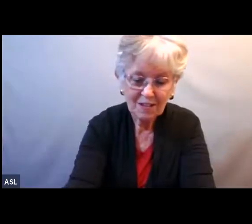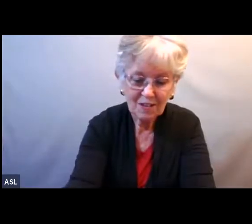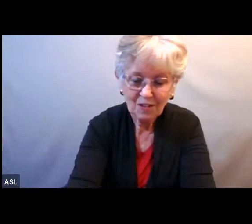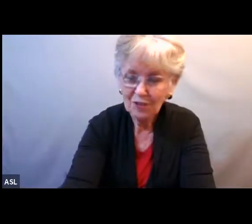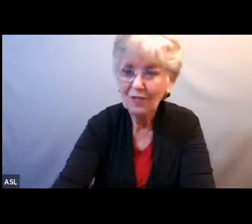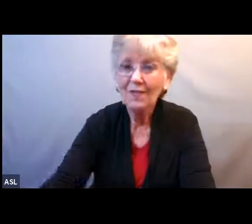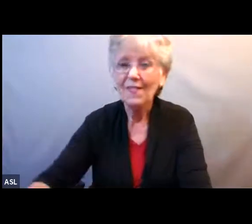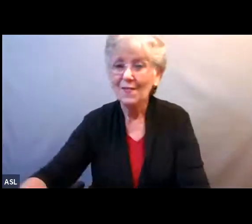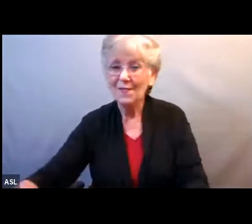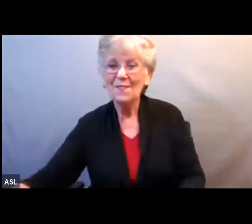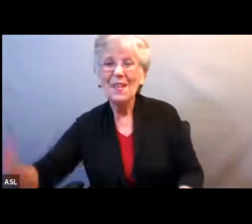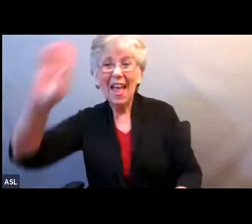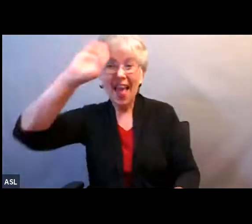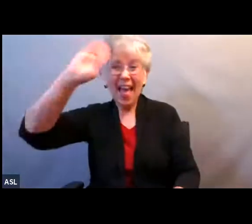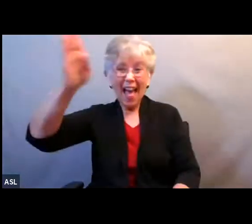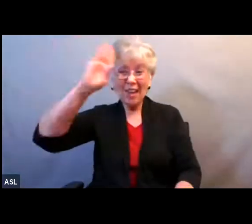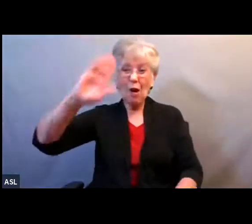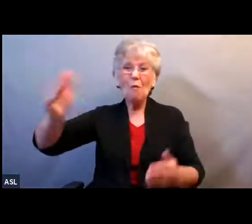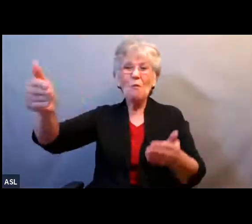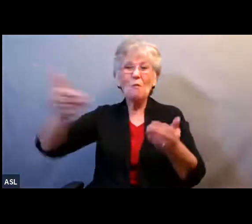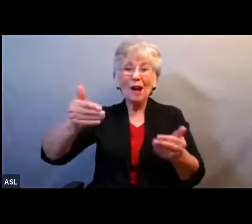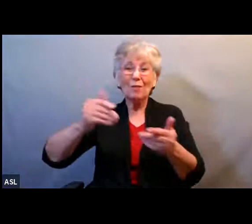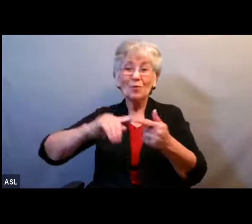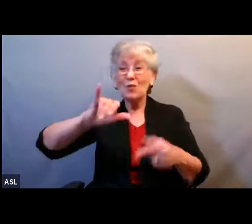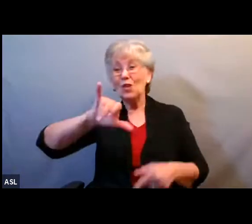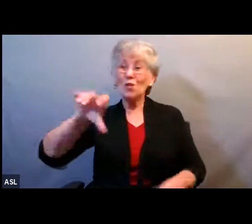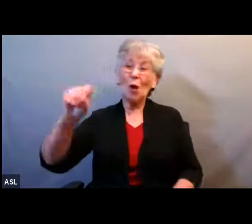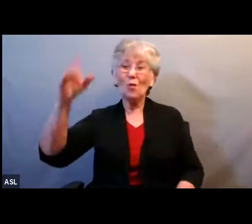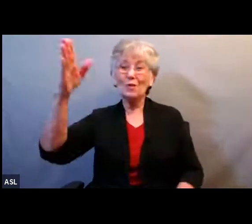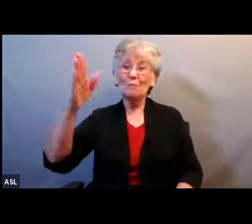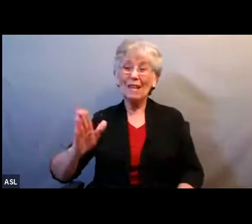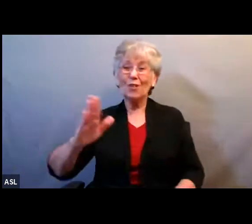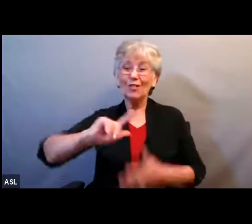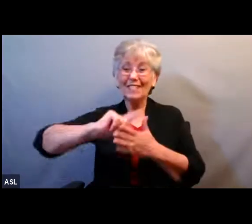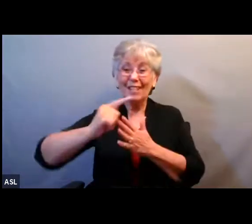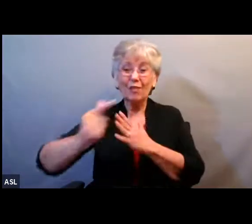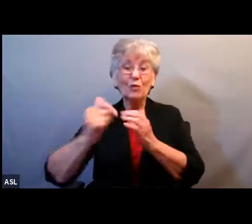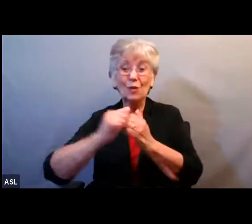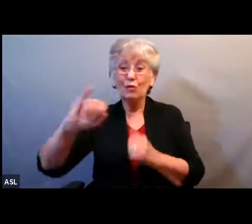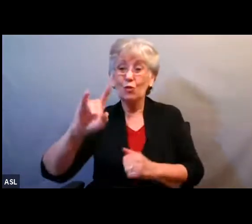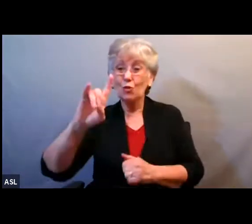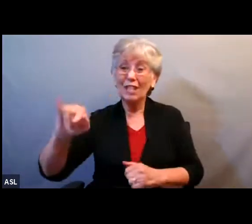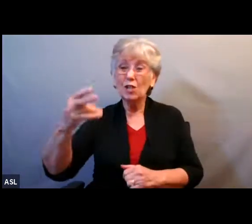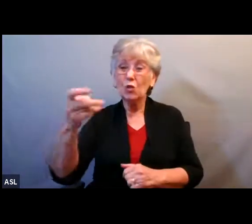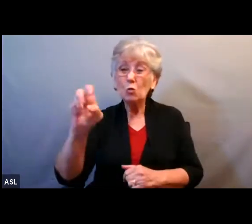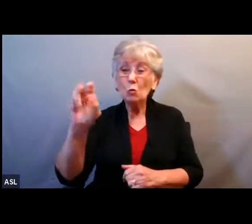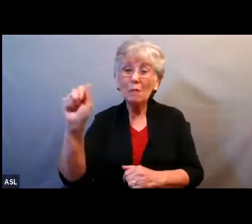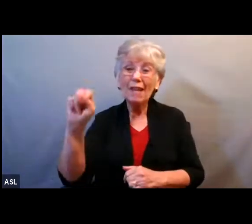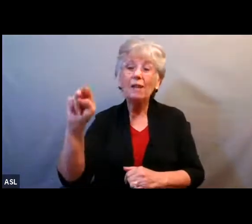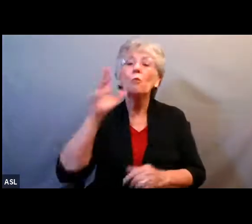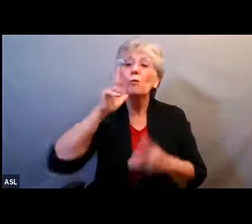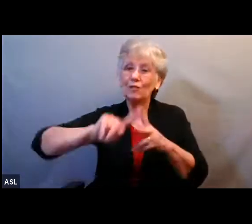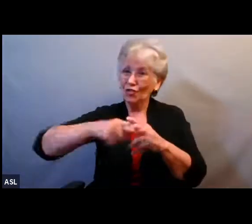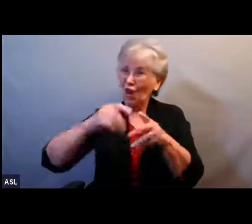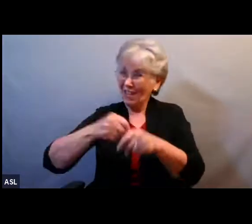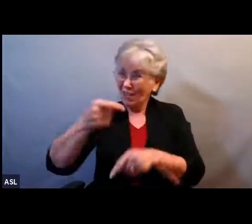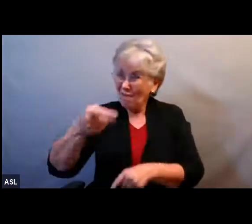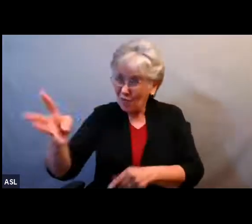everyone, welcome to the Yo Speaker series with Judy Heumann. We're going to get started in just a few minutes.